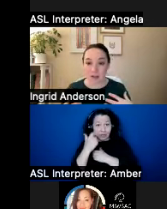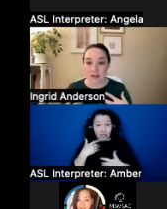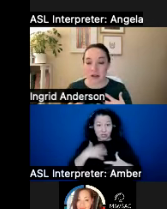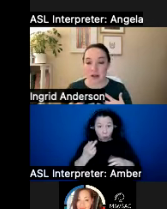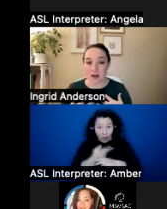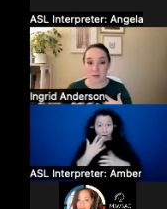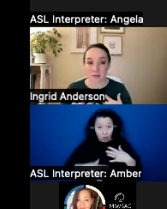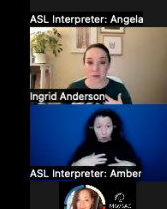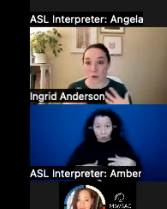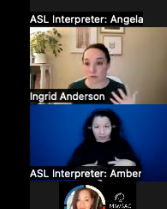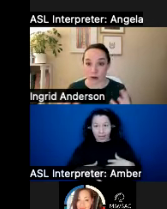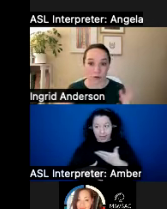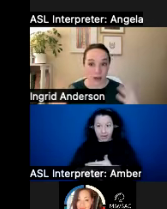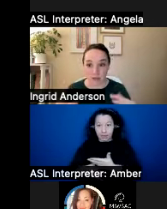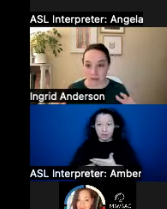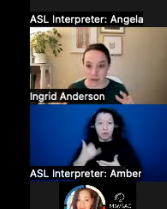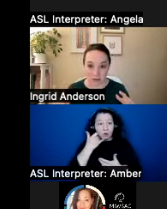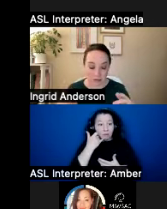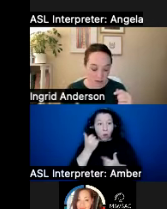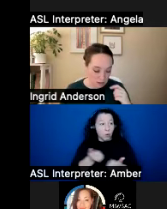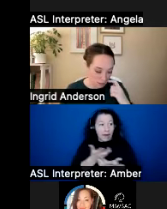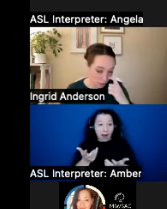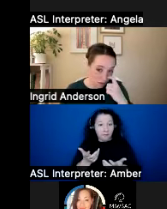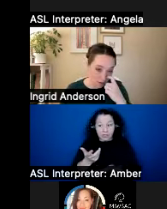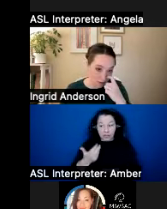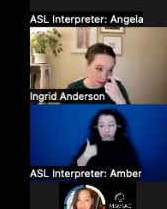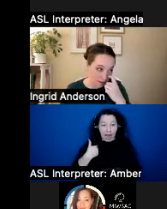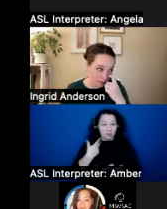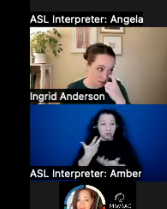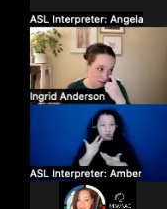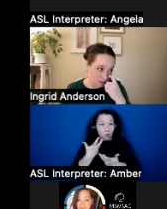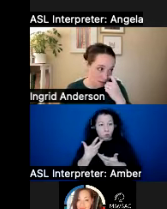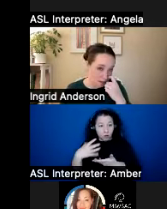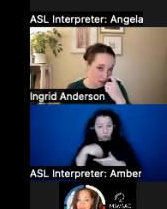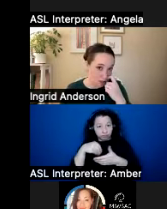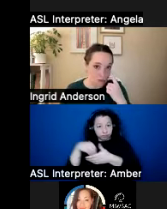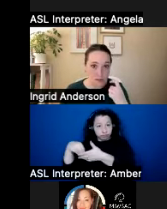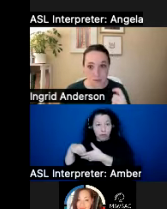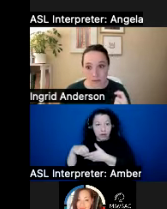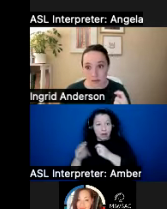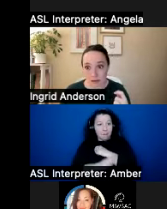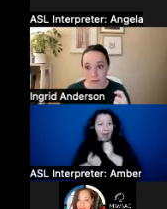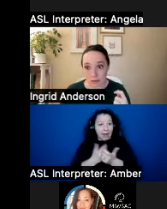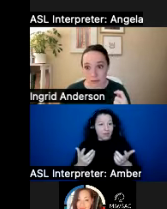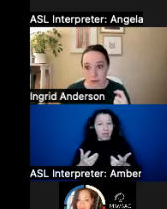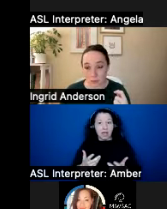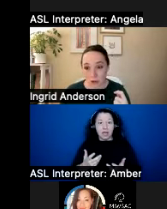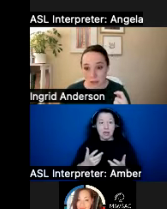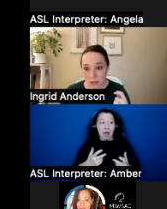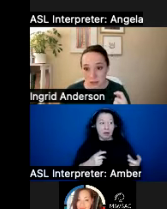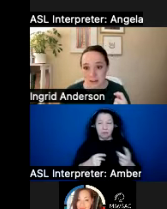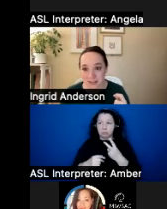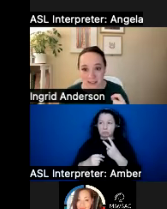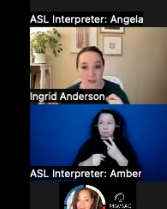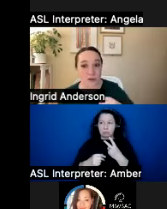on, her phone, everything. You'll want to collect this. And he just looked at me like, oh my word,